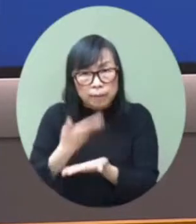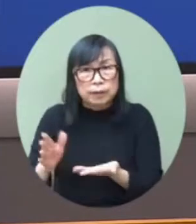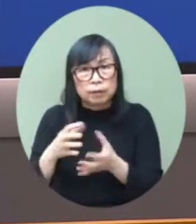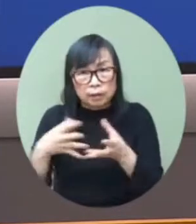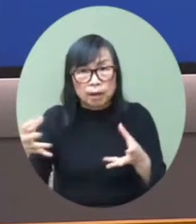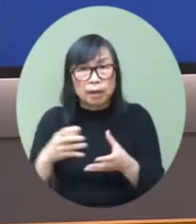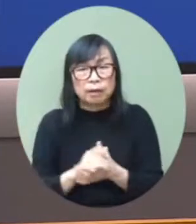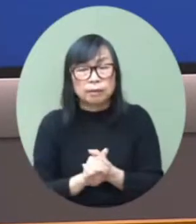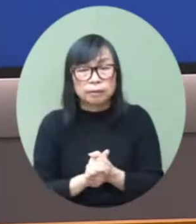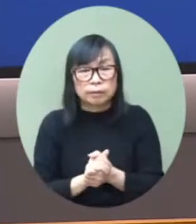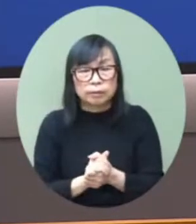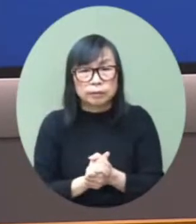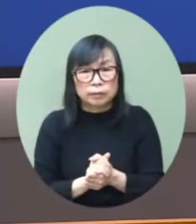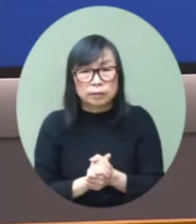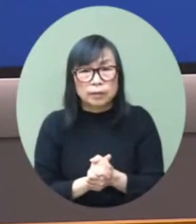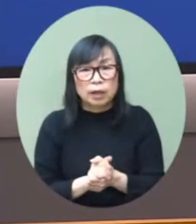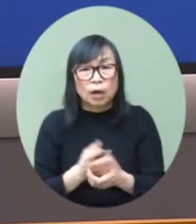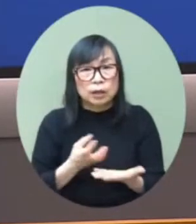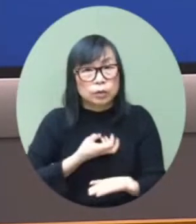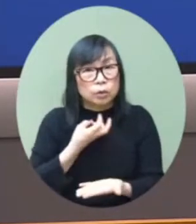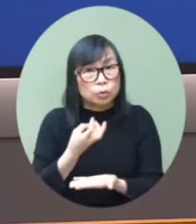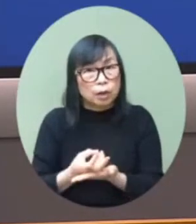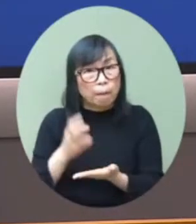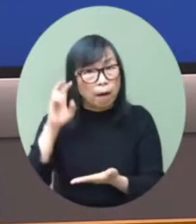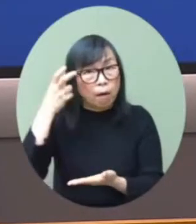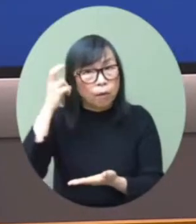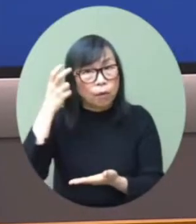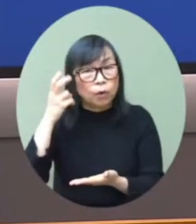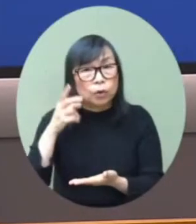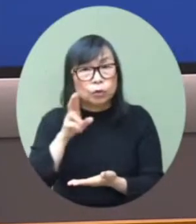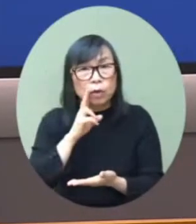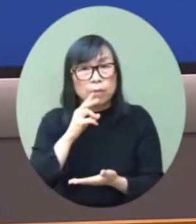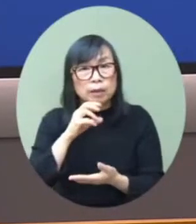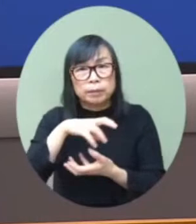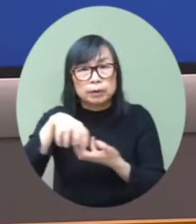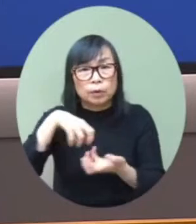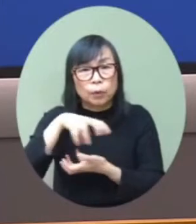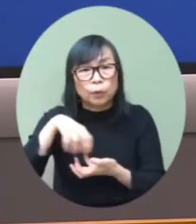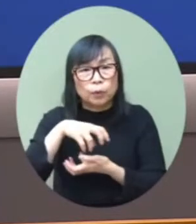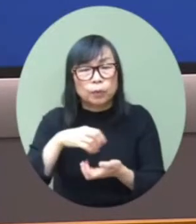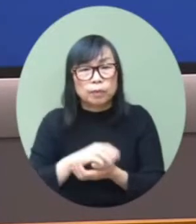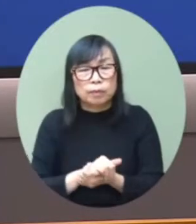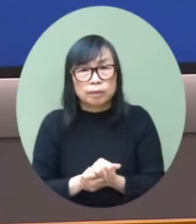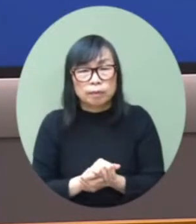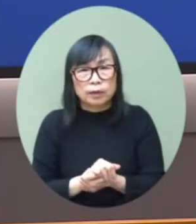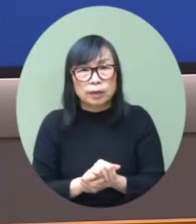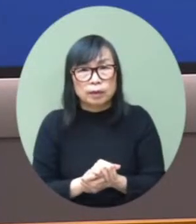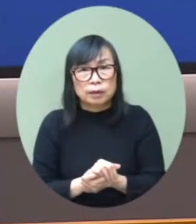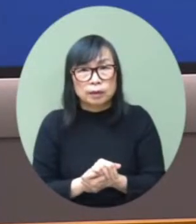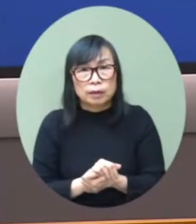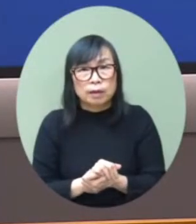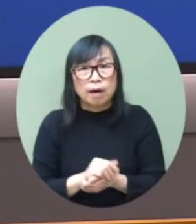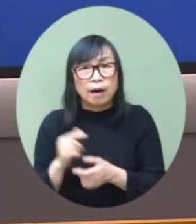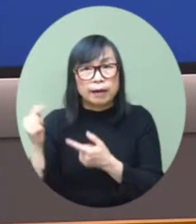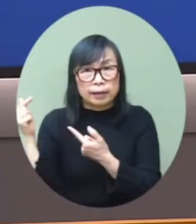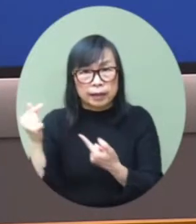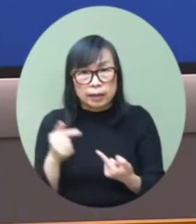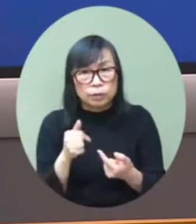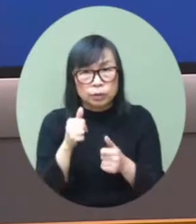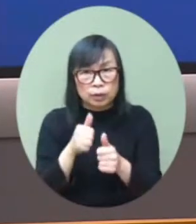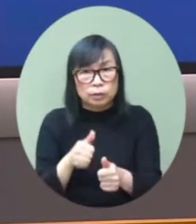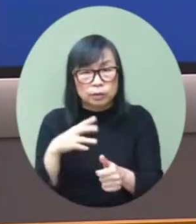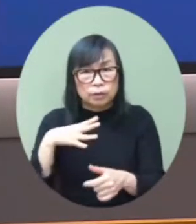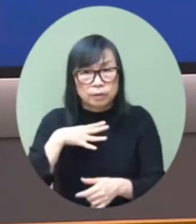Otherwise, it will cause confusion. We will monitor the situation, and when we feel comfortable to decide or